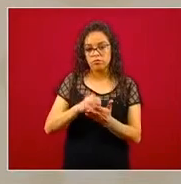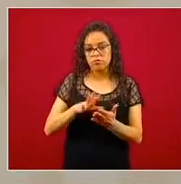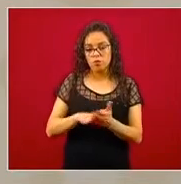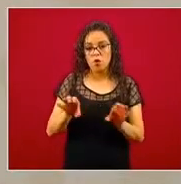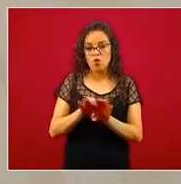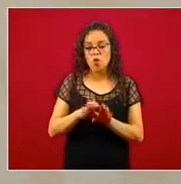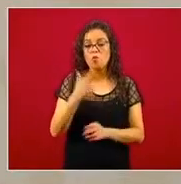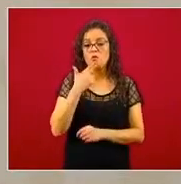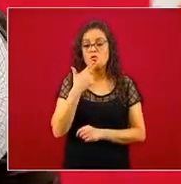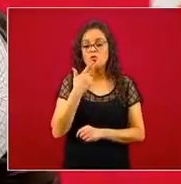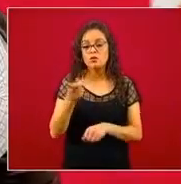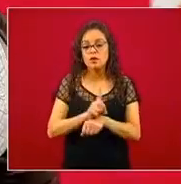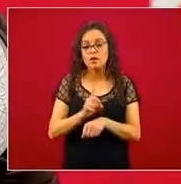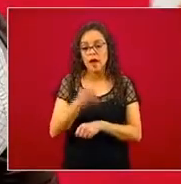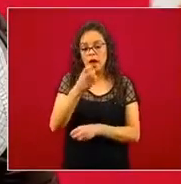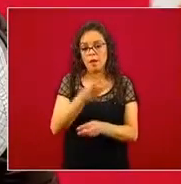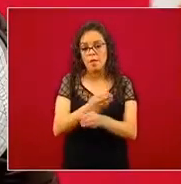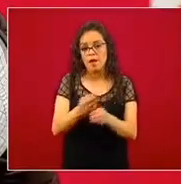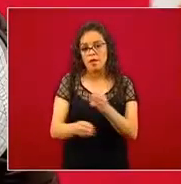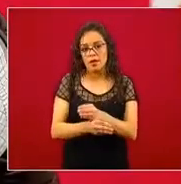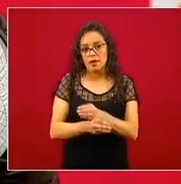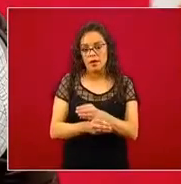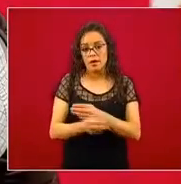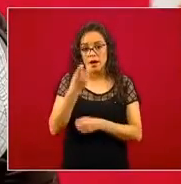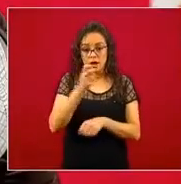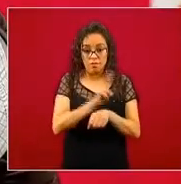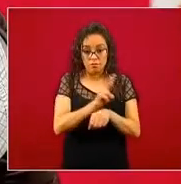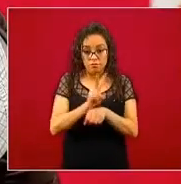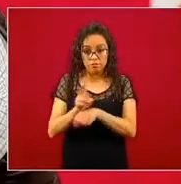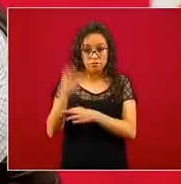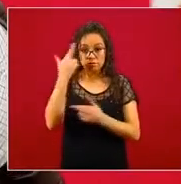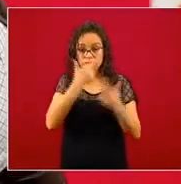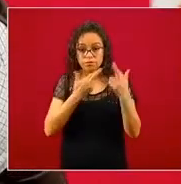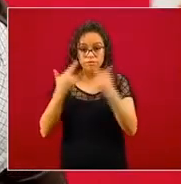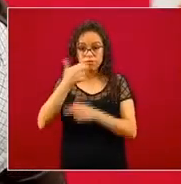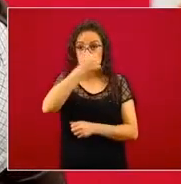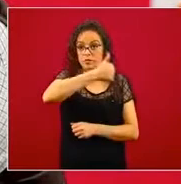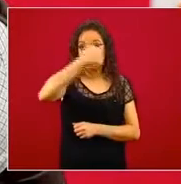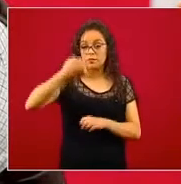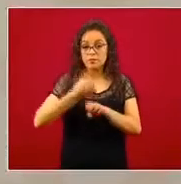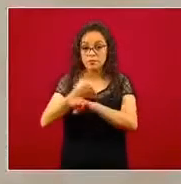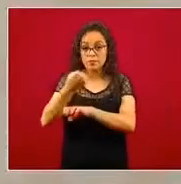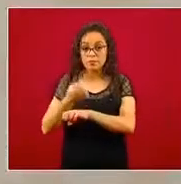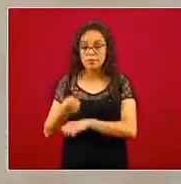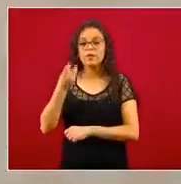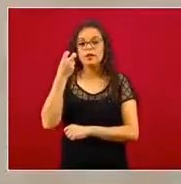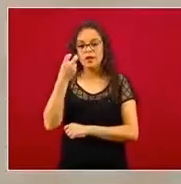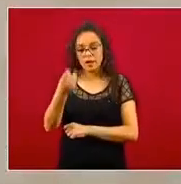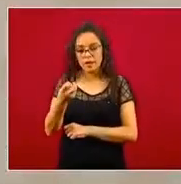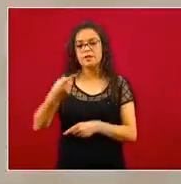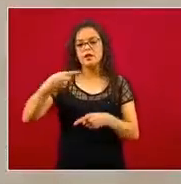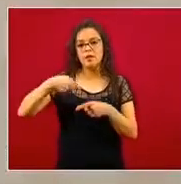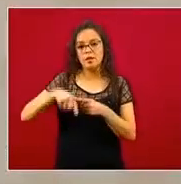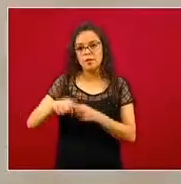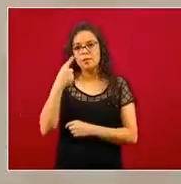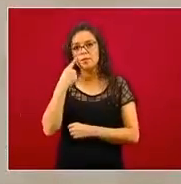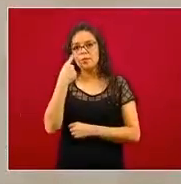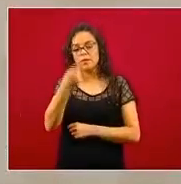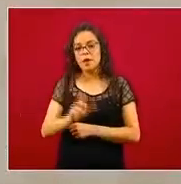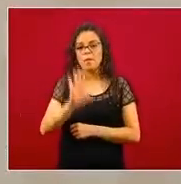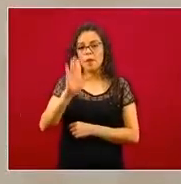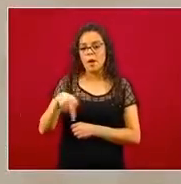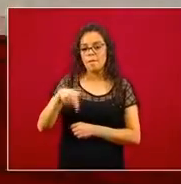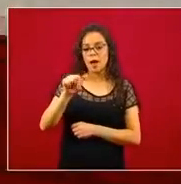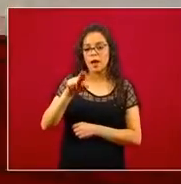Epidemiological Diagnosis and Reference Institute would keep custody over them, and they would be using in the states, and